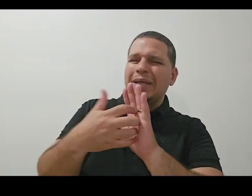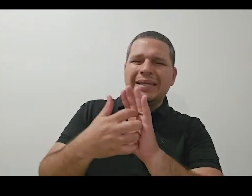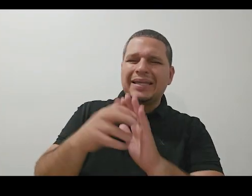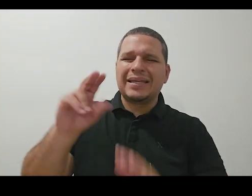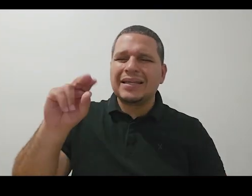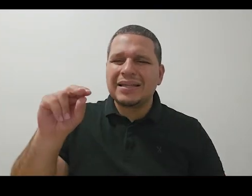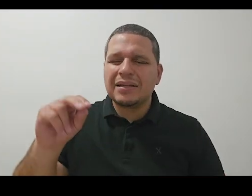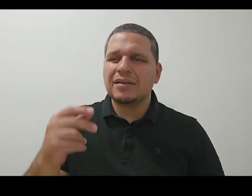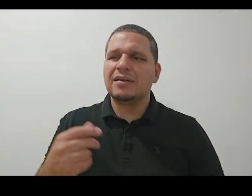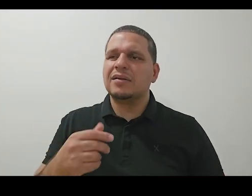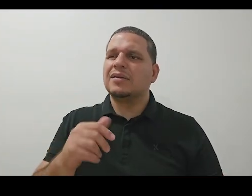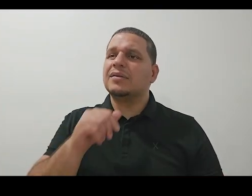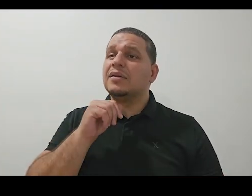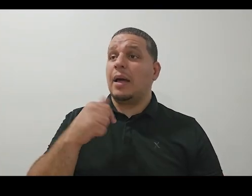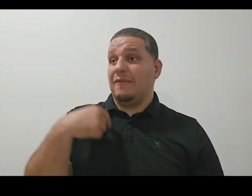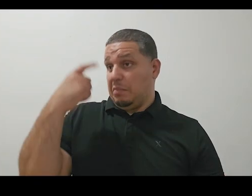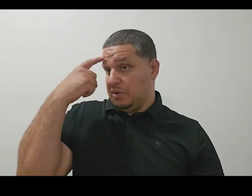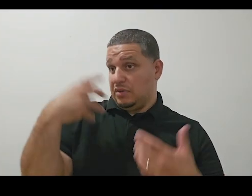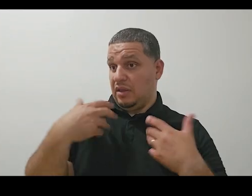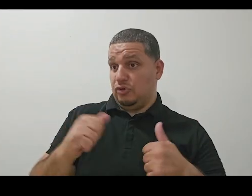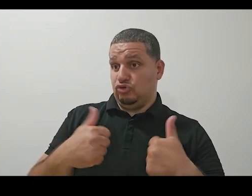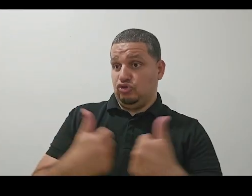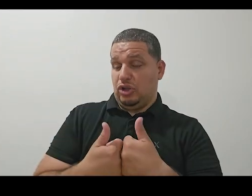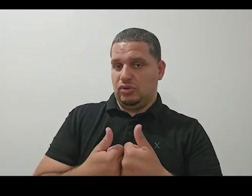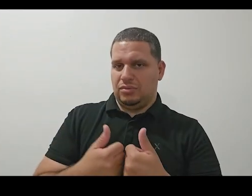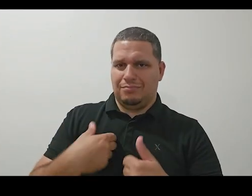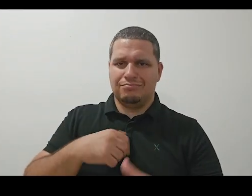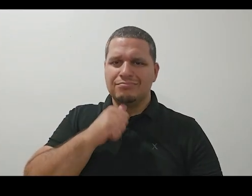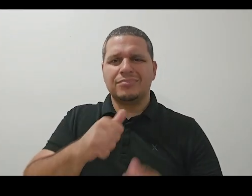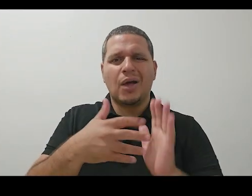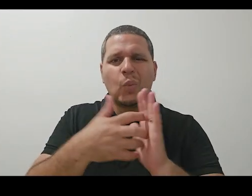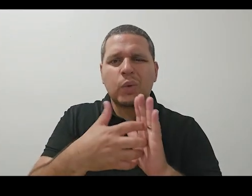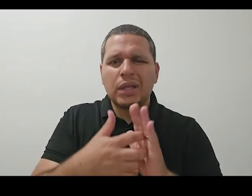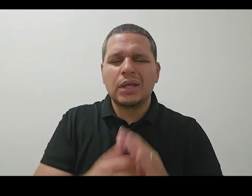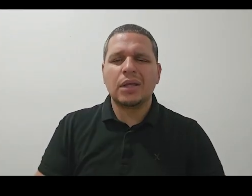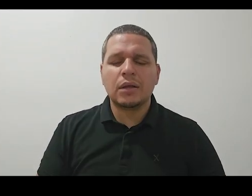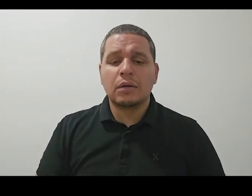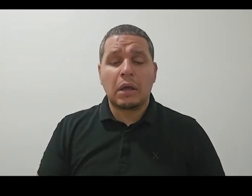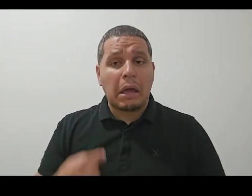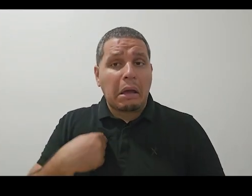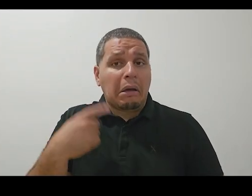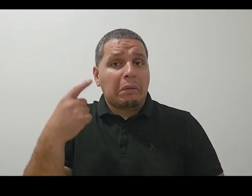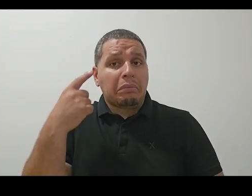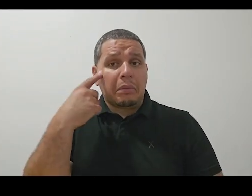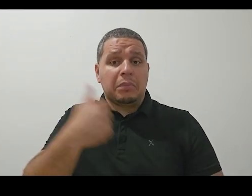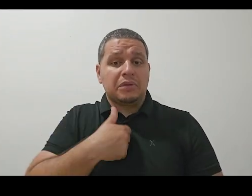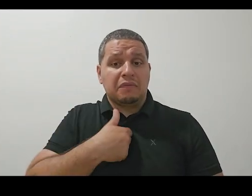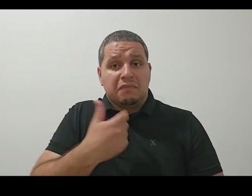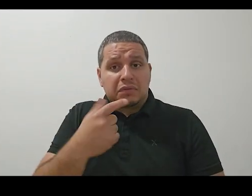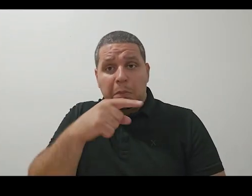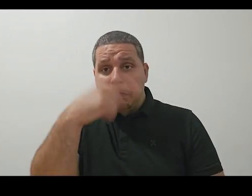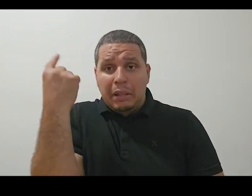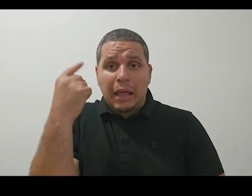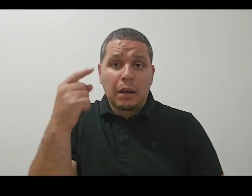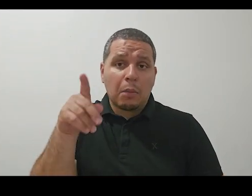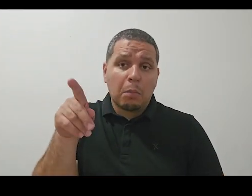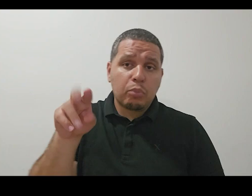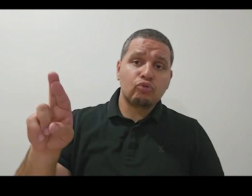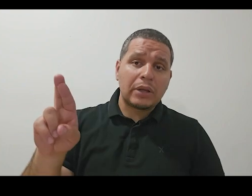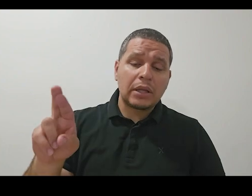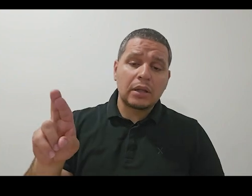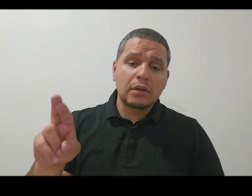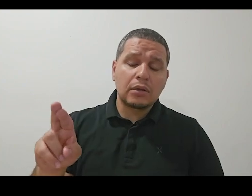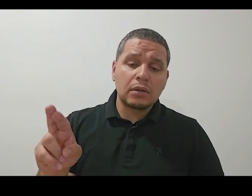weakness. It's not a sign of a weakness to a culture. I consider myself a Black Puerto